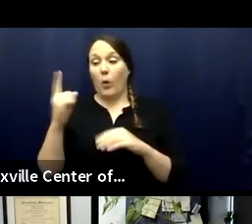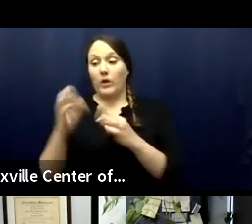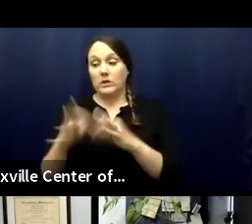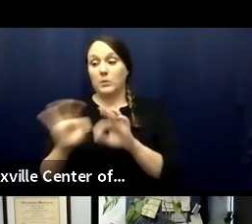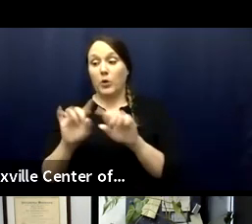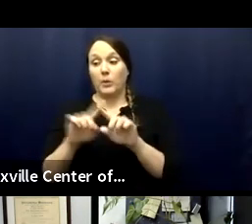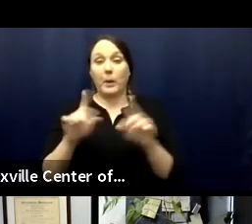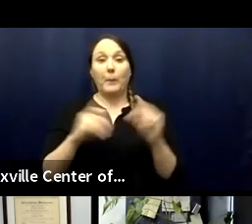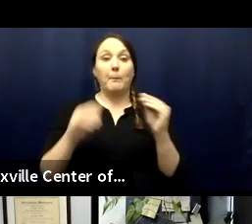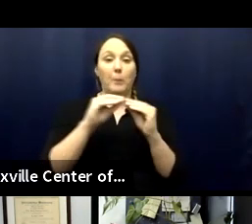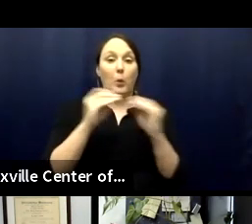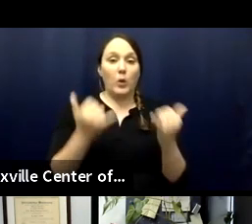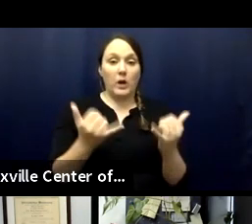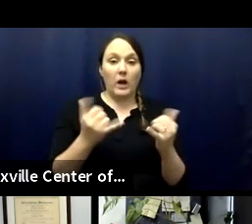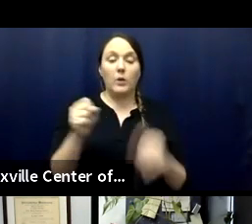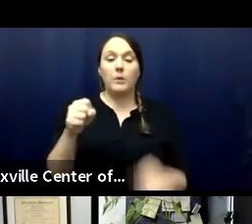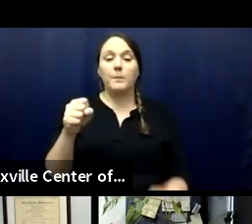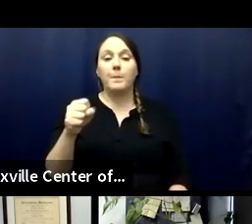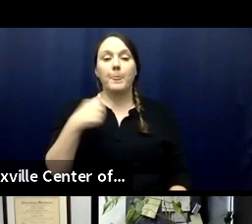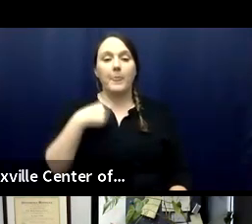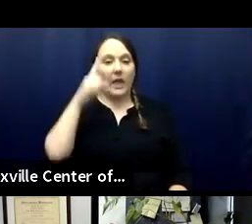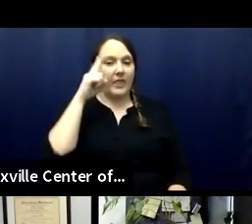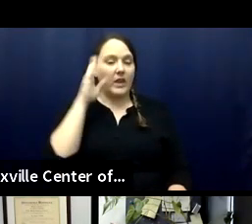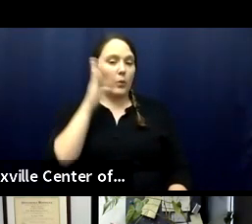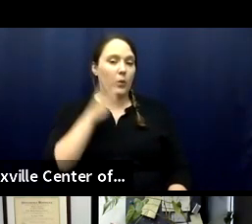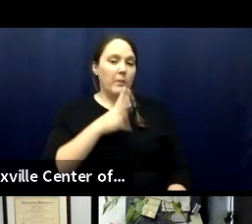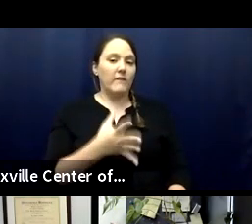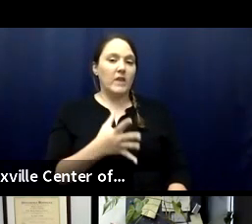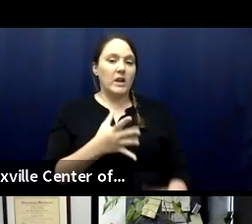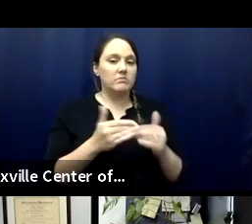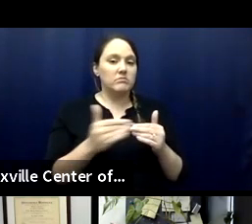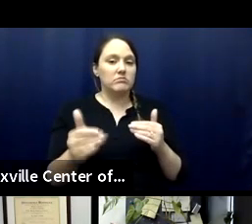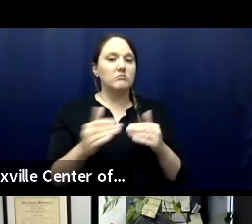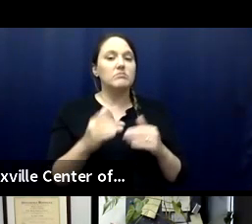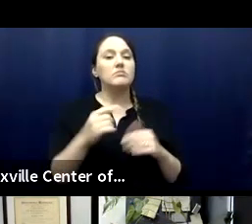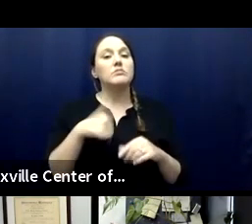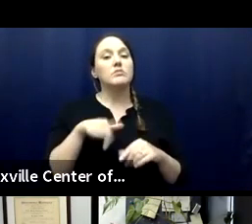now. Yes, I think it'll be fine. I mean, we do have